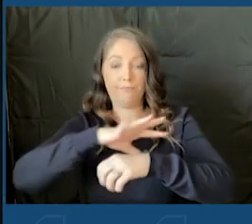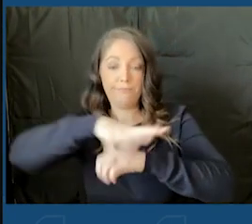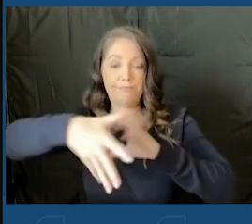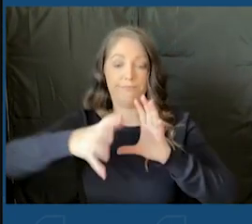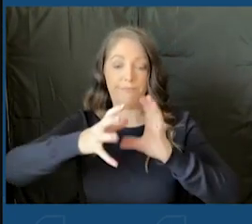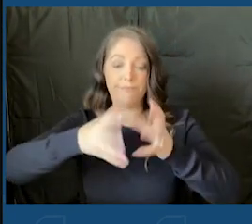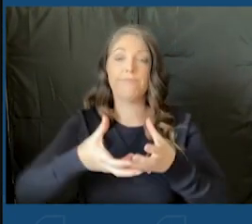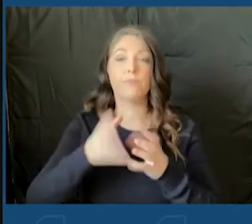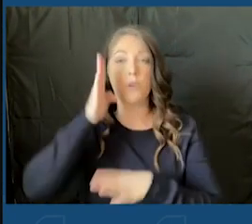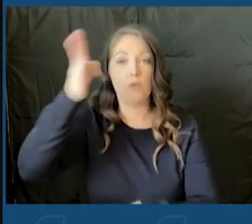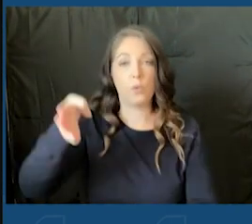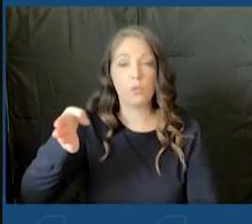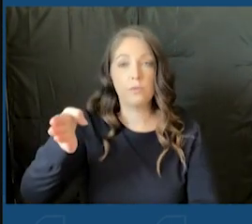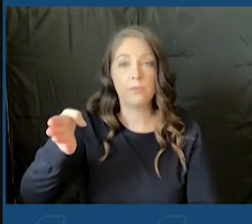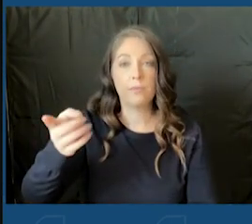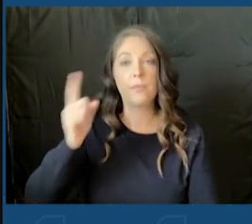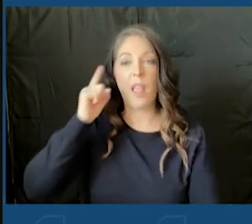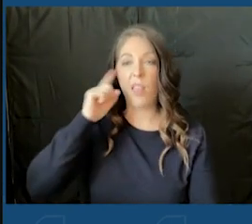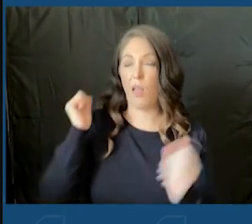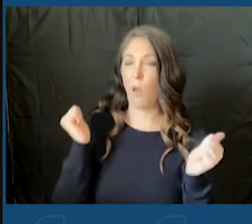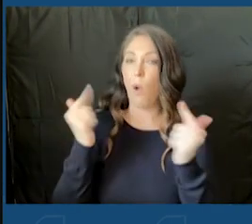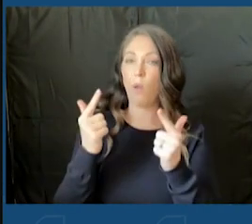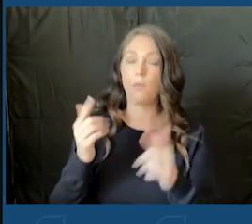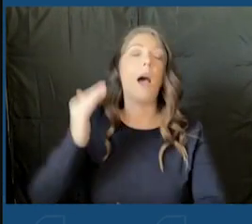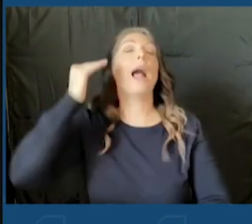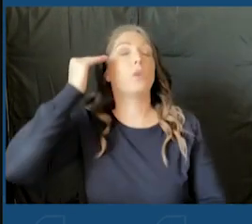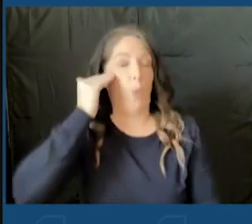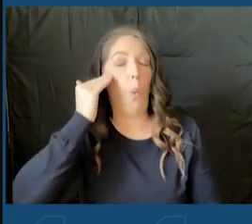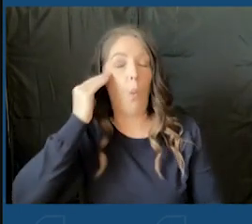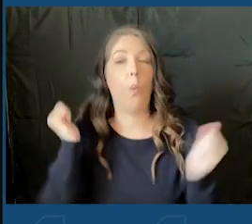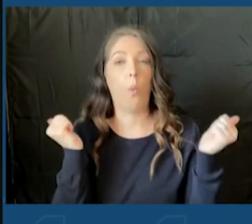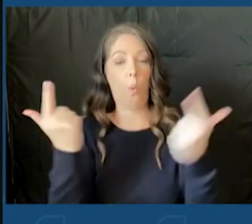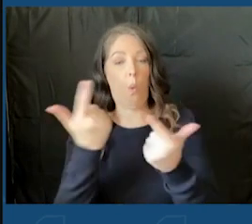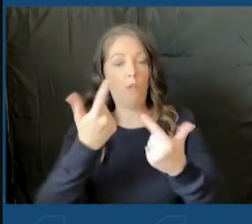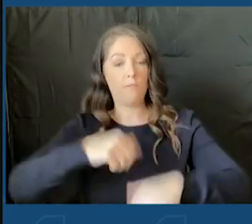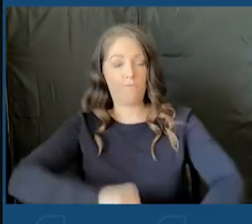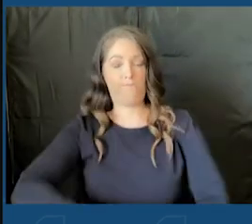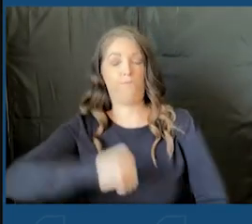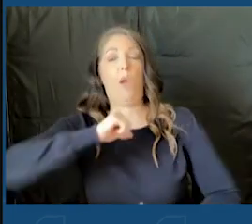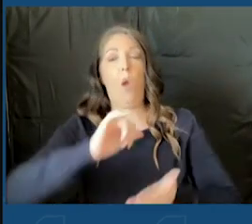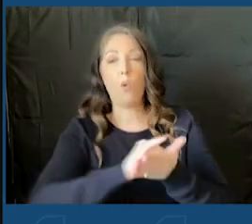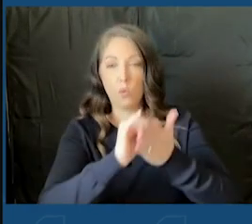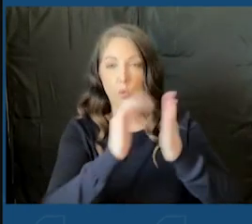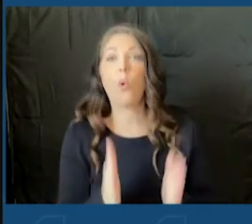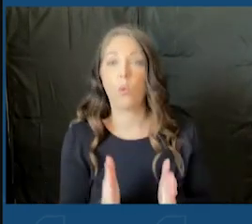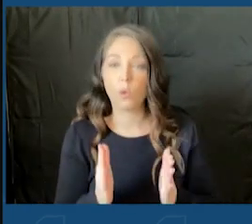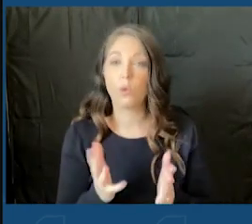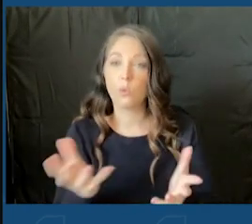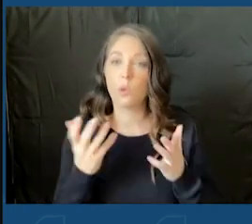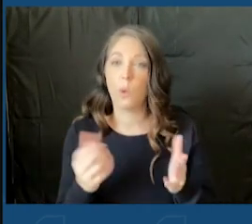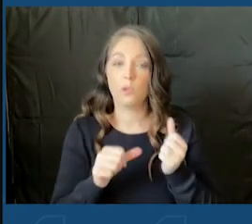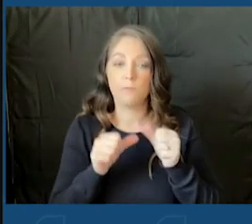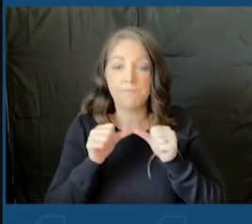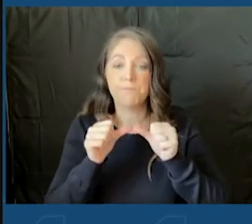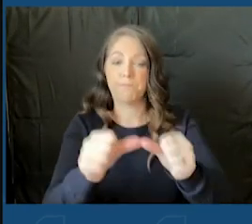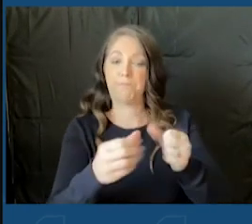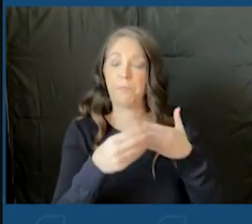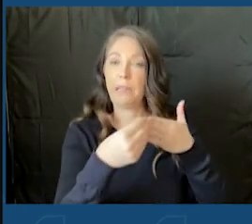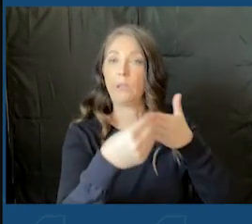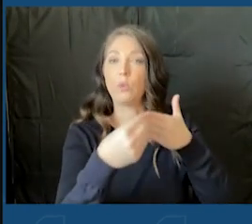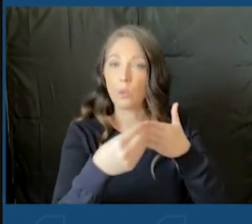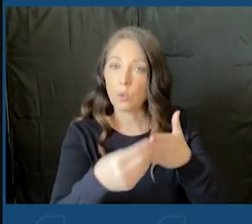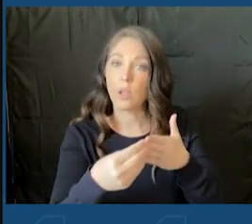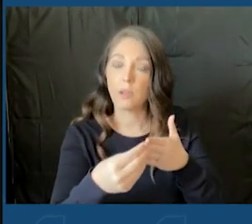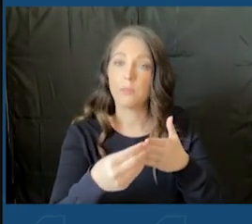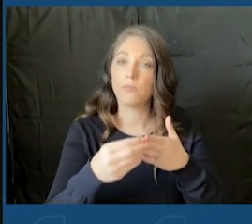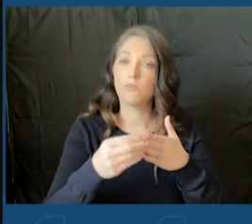us, I know all of us are proud to be New Yorkers, to continue that mantle of leadership as the rest of the nation